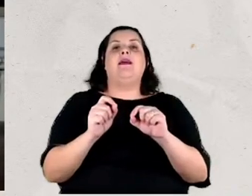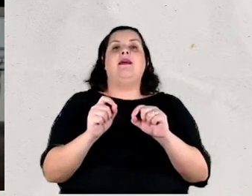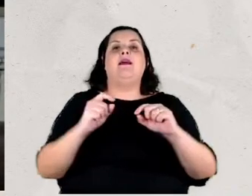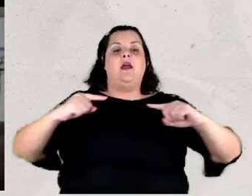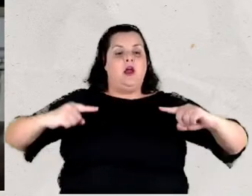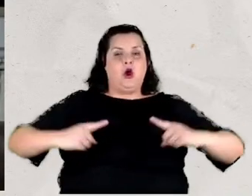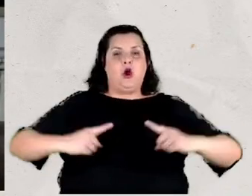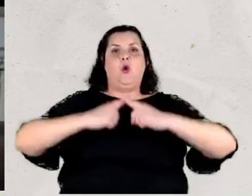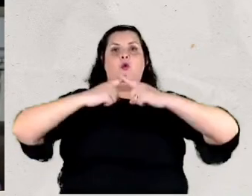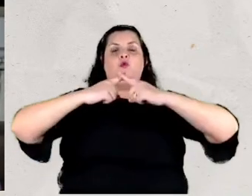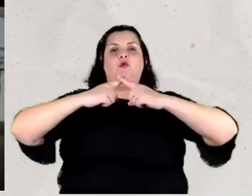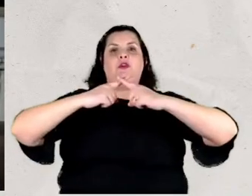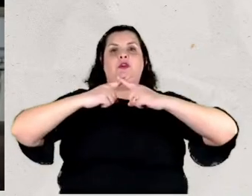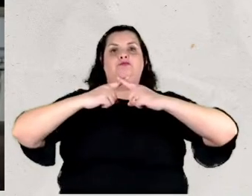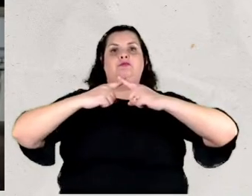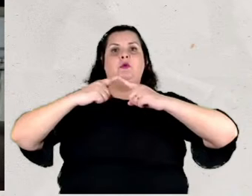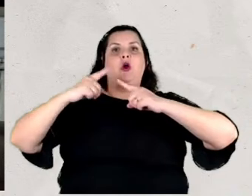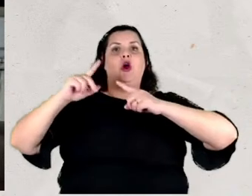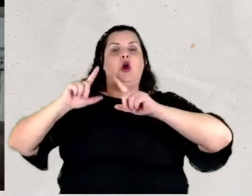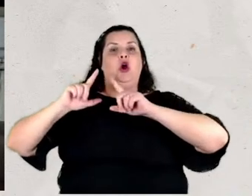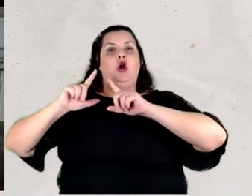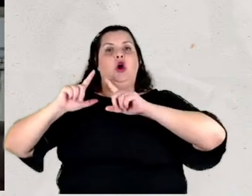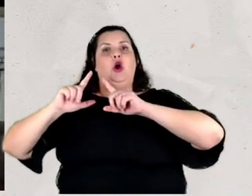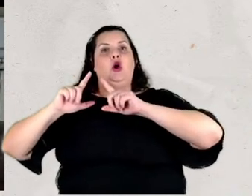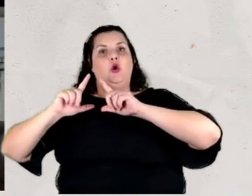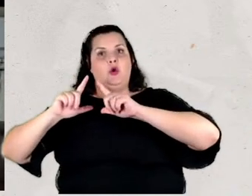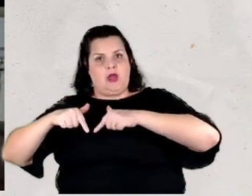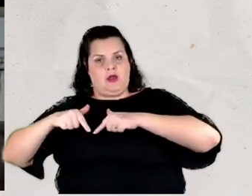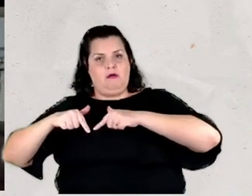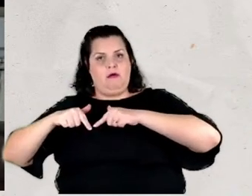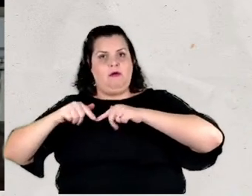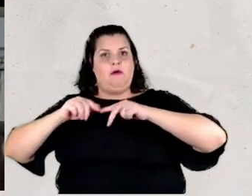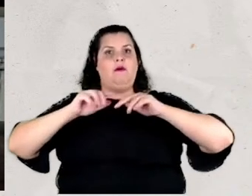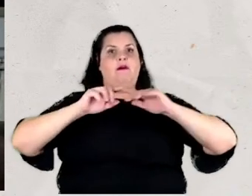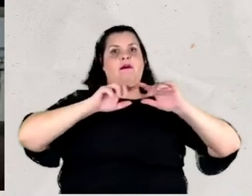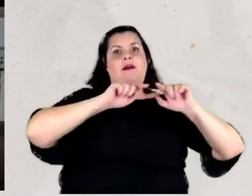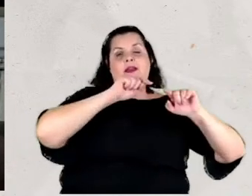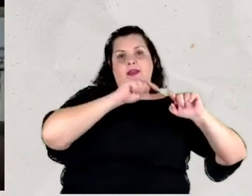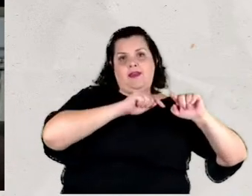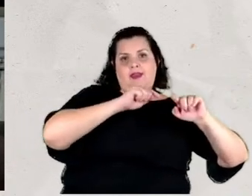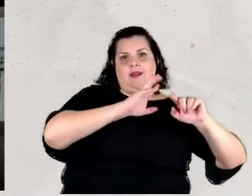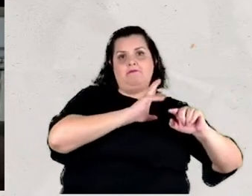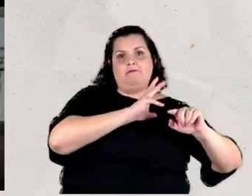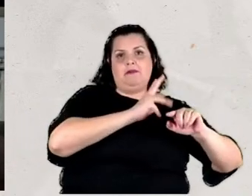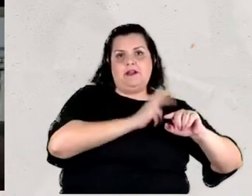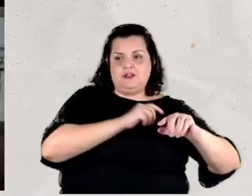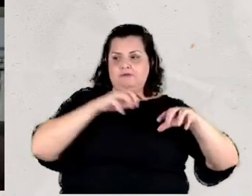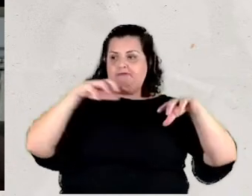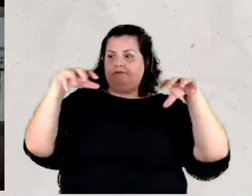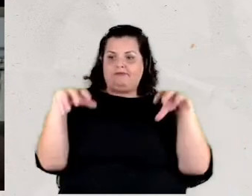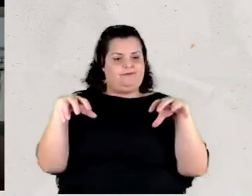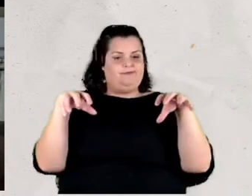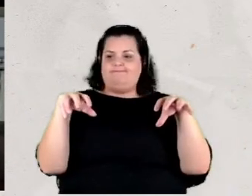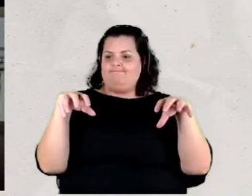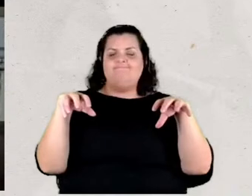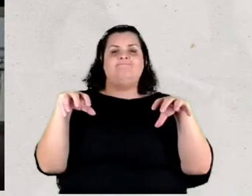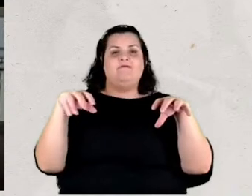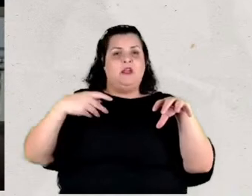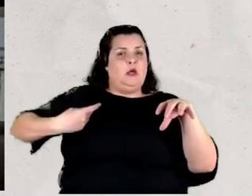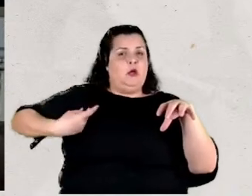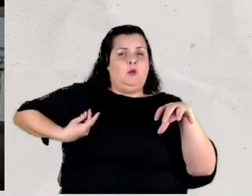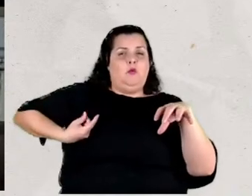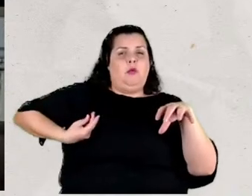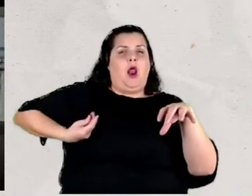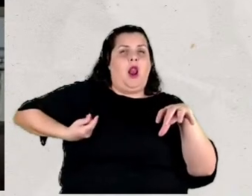everything else. Because that for me is the heart of the conflict. And if you're ready to accept the legitimacy